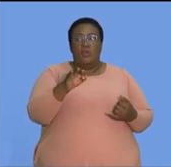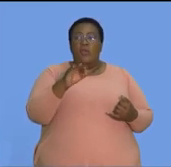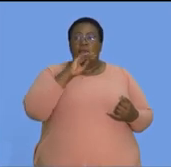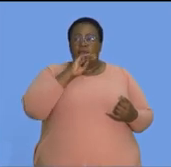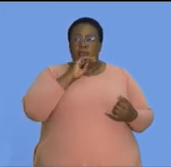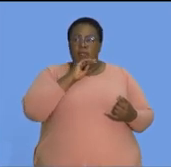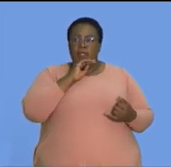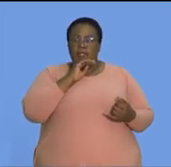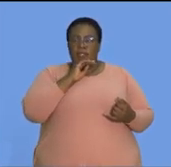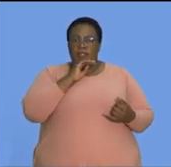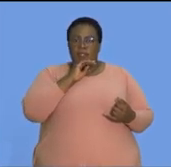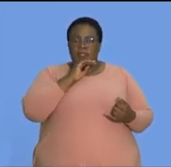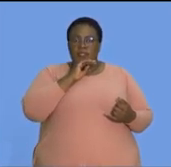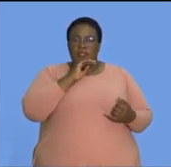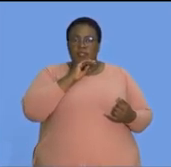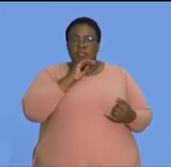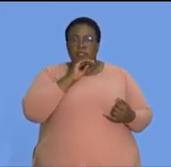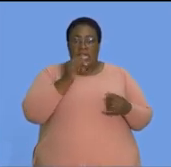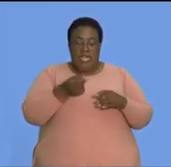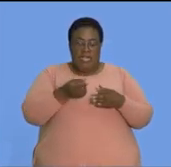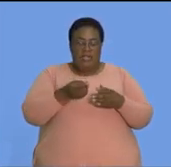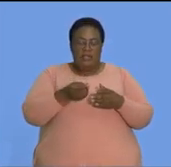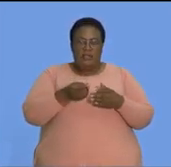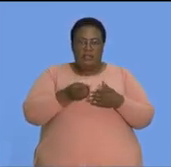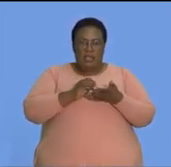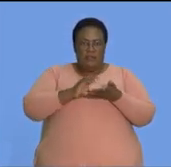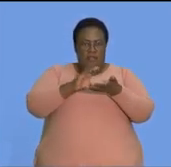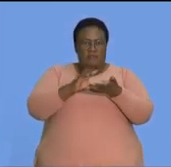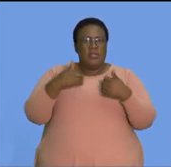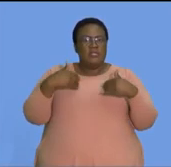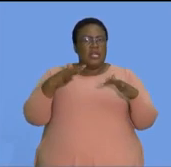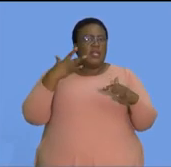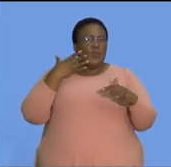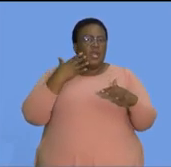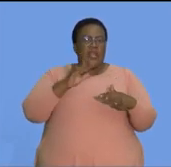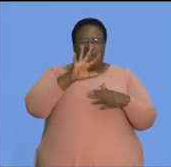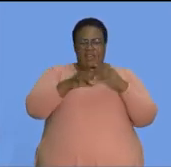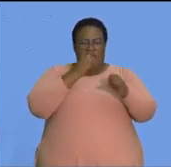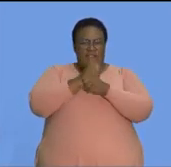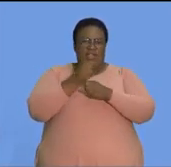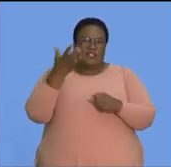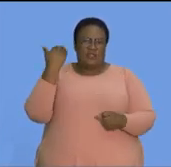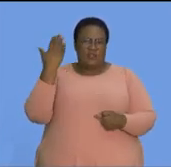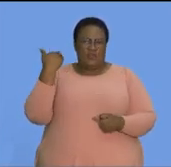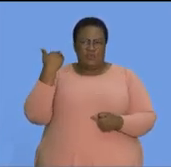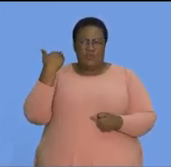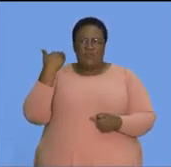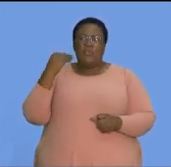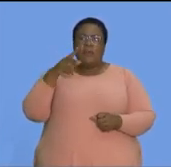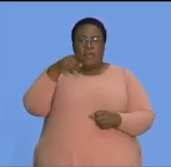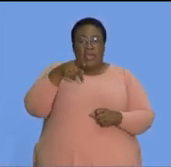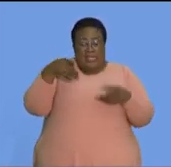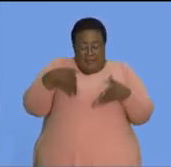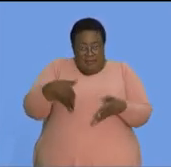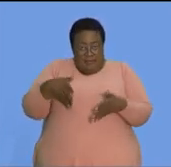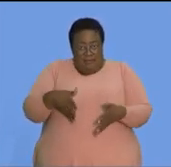And then the principal value would then be the PV as well, which I can call the present value, which was what